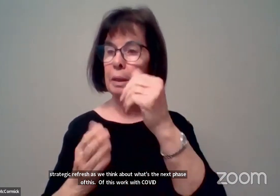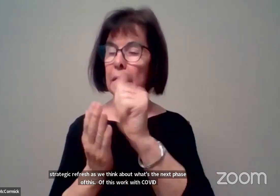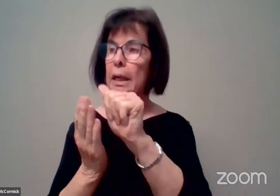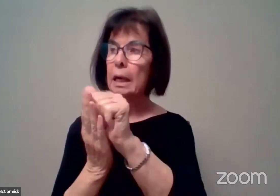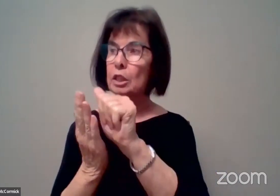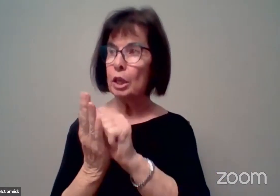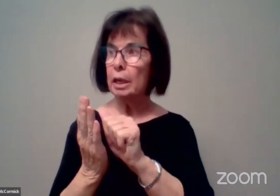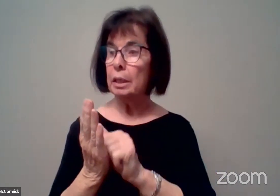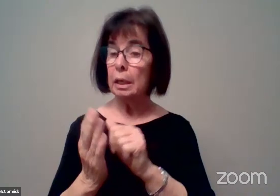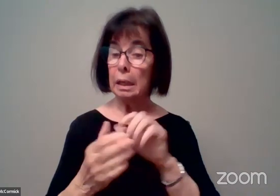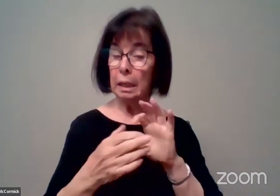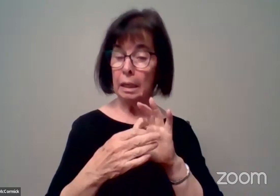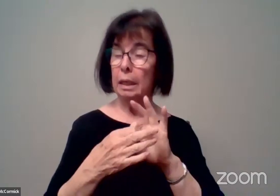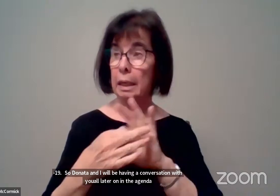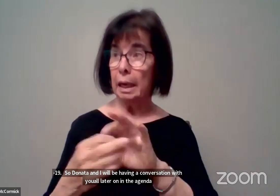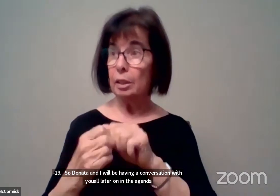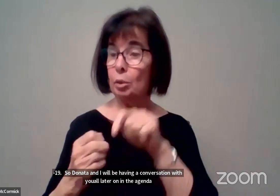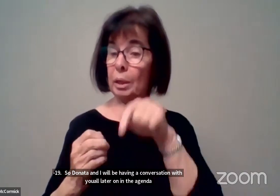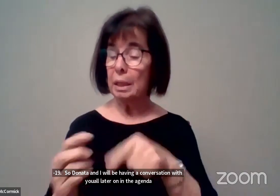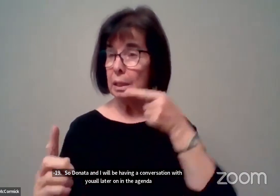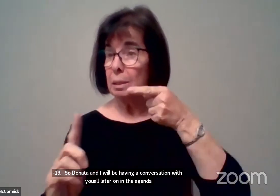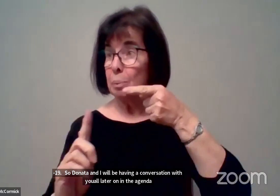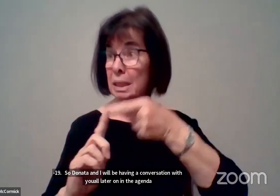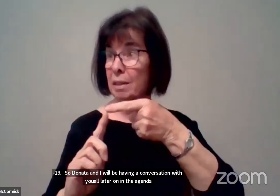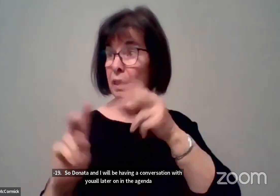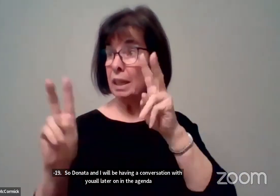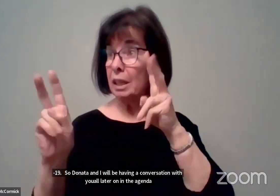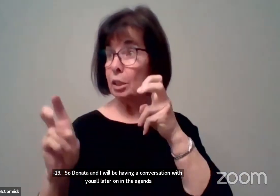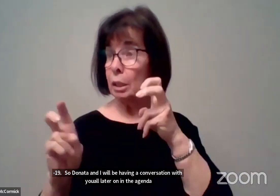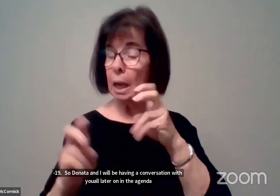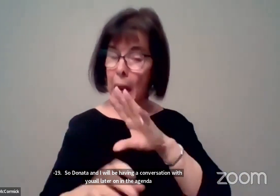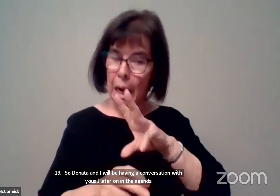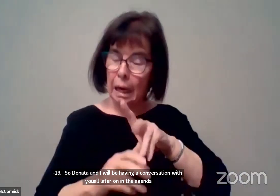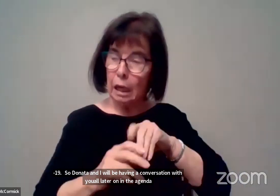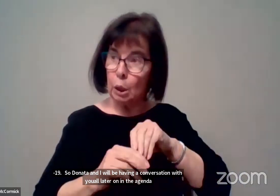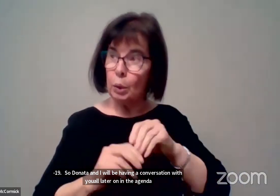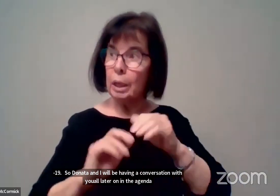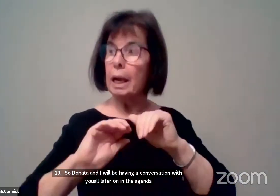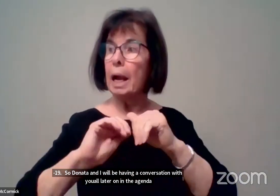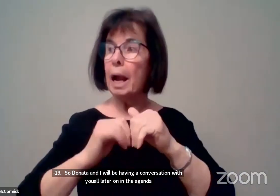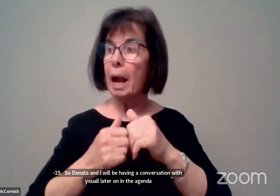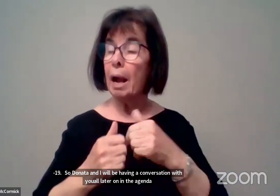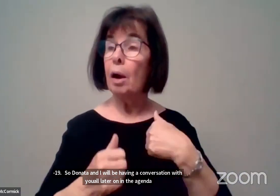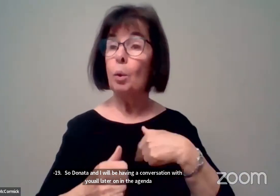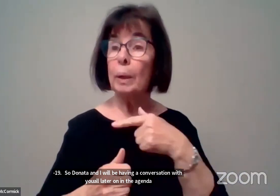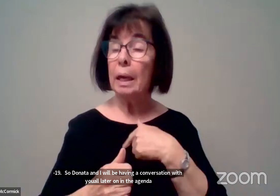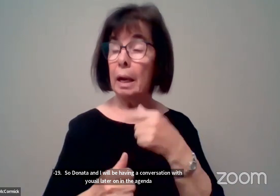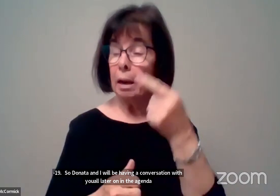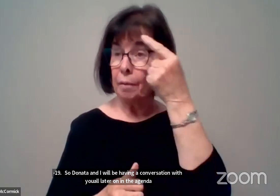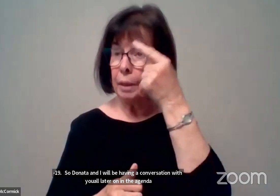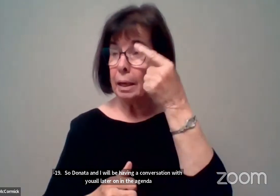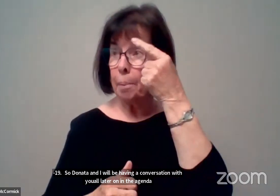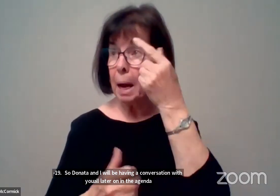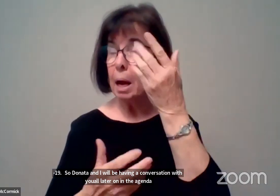issue, including how we think about those things that are after